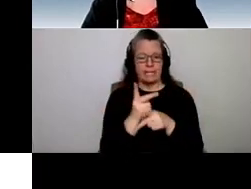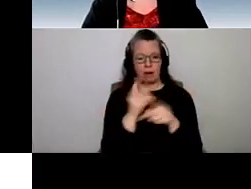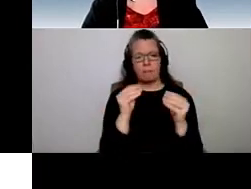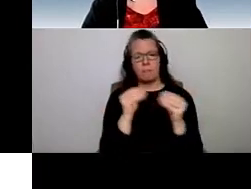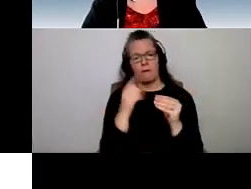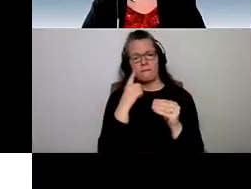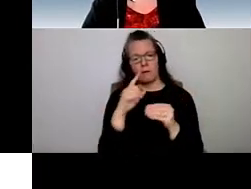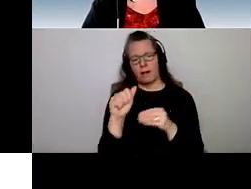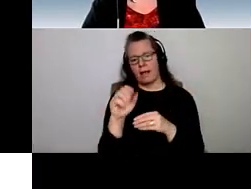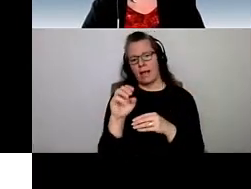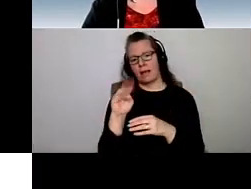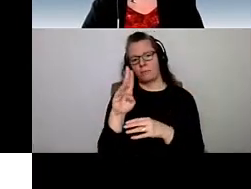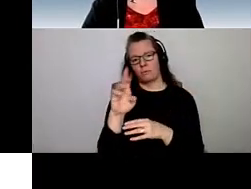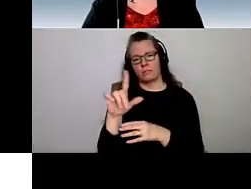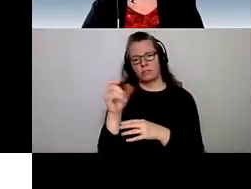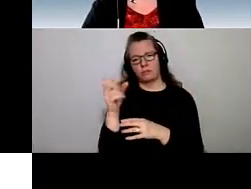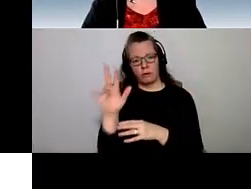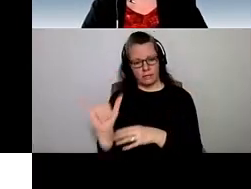ambulatory setting.